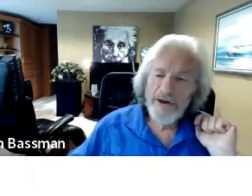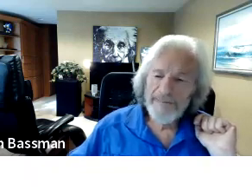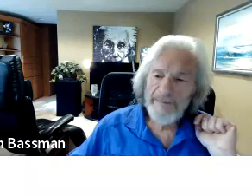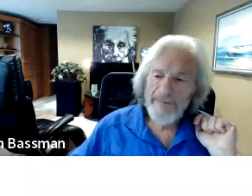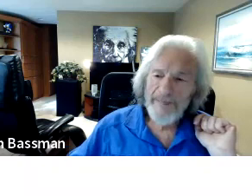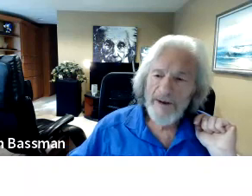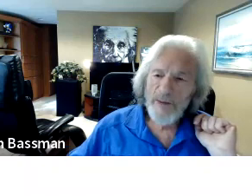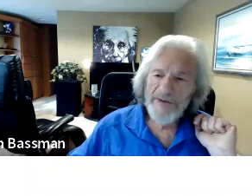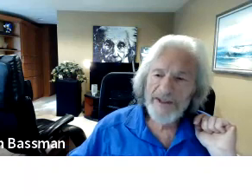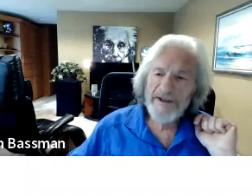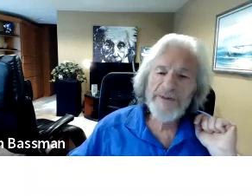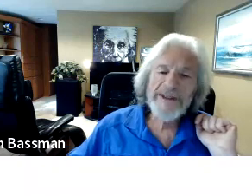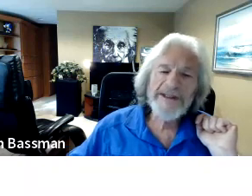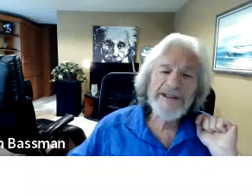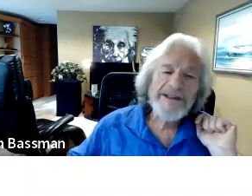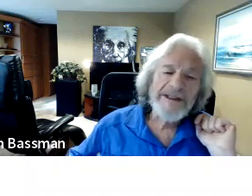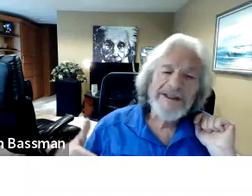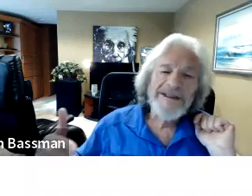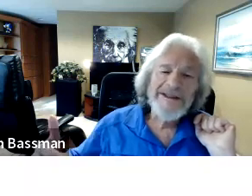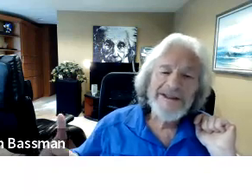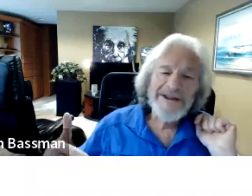at a time when they could be